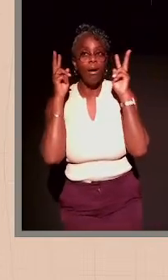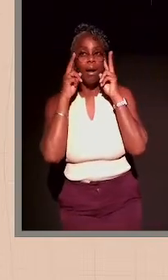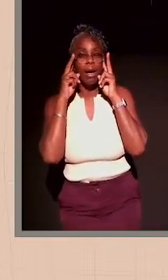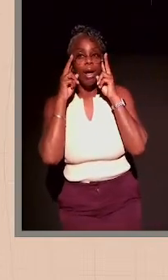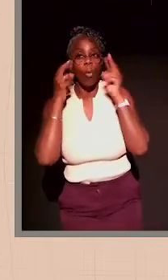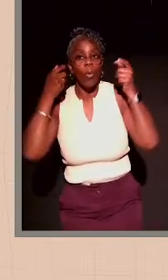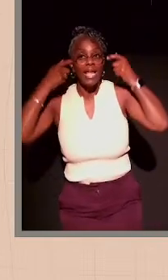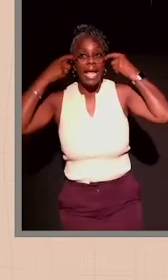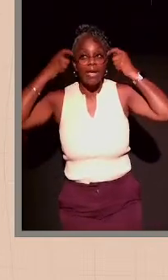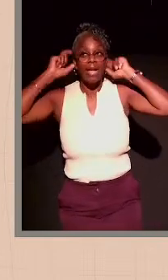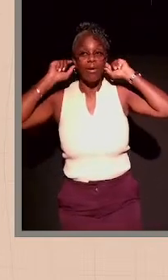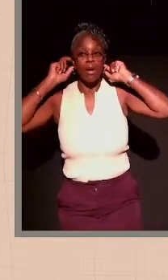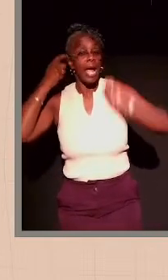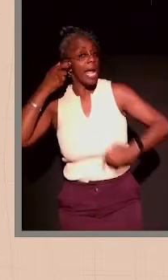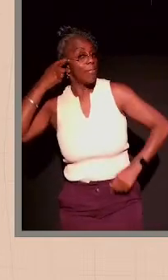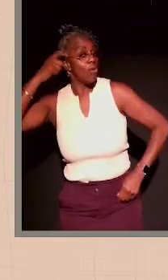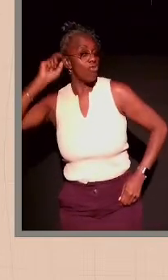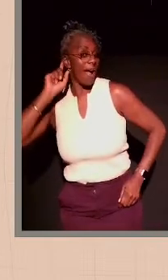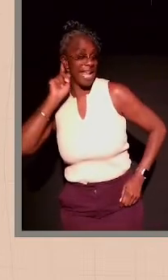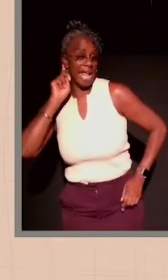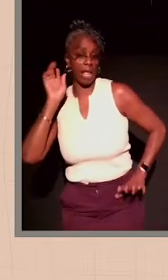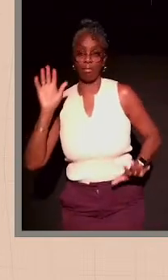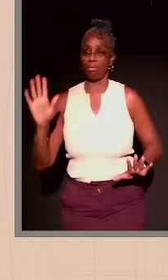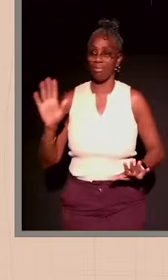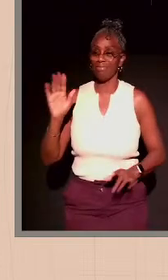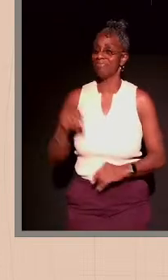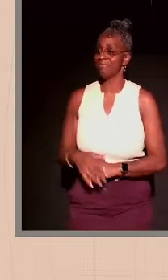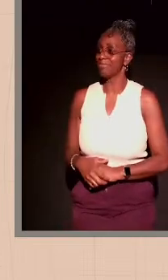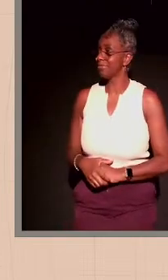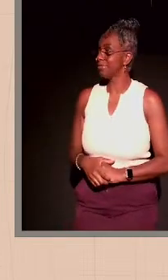hearing aid in my right ear.